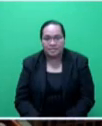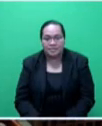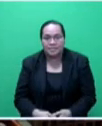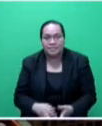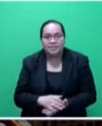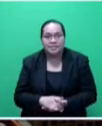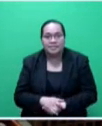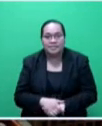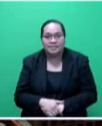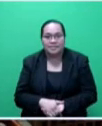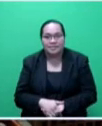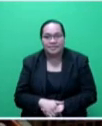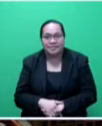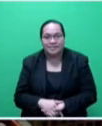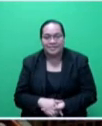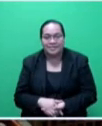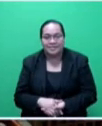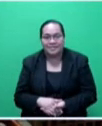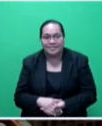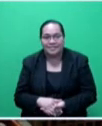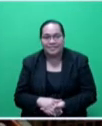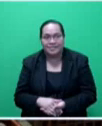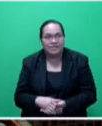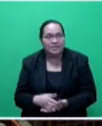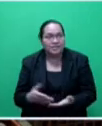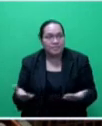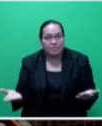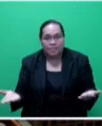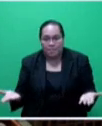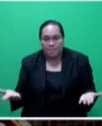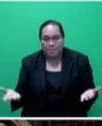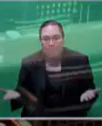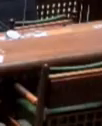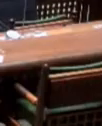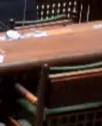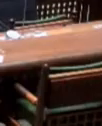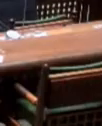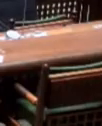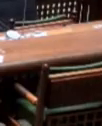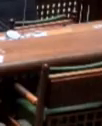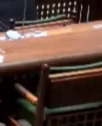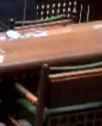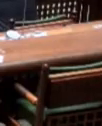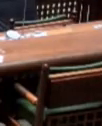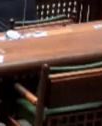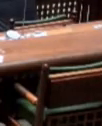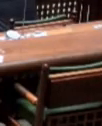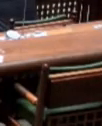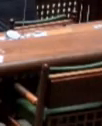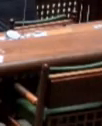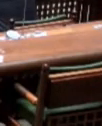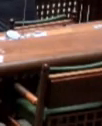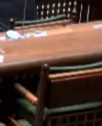for his contribution to the debate. Is anyone else wishing to